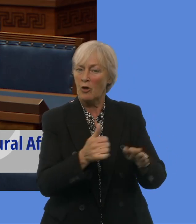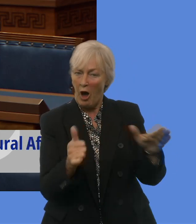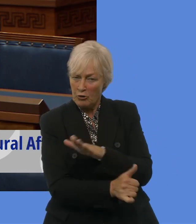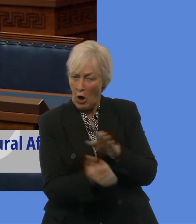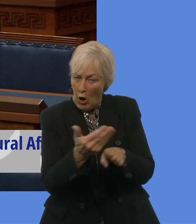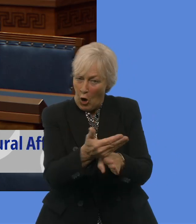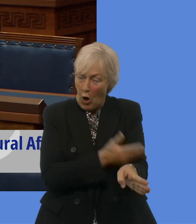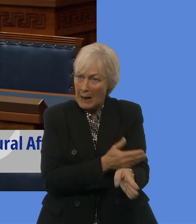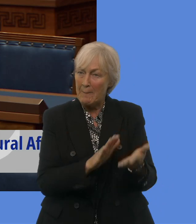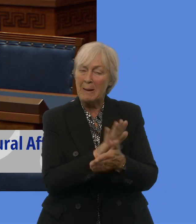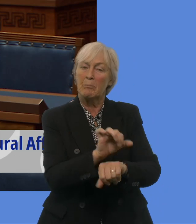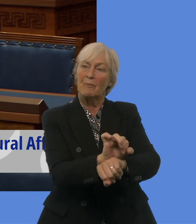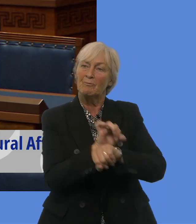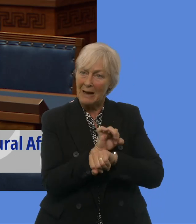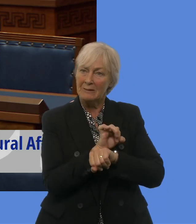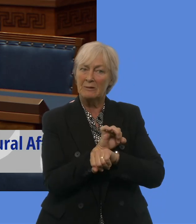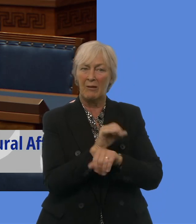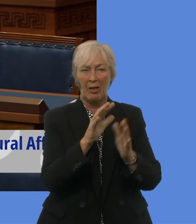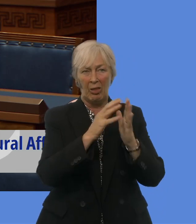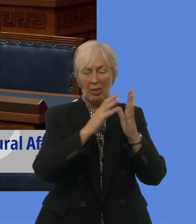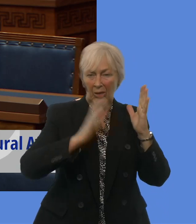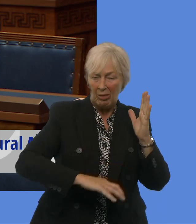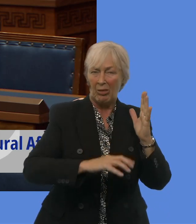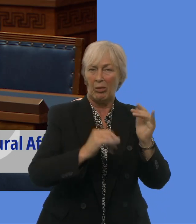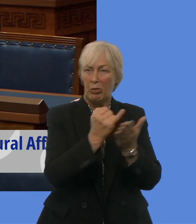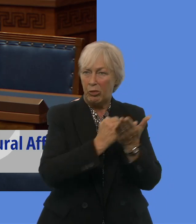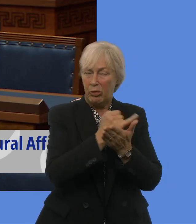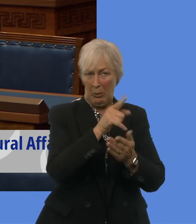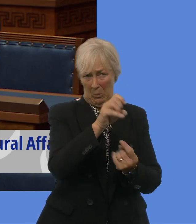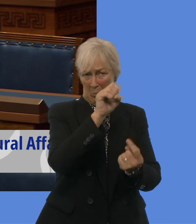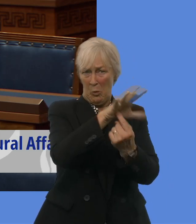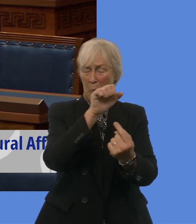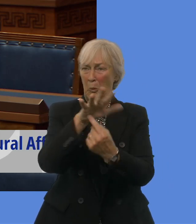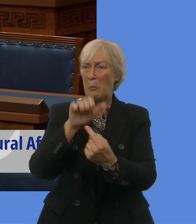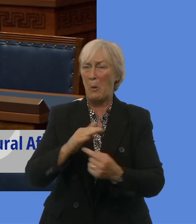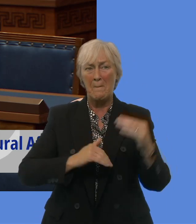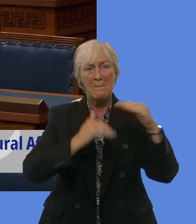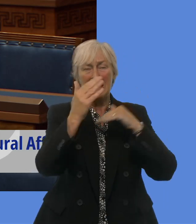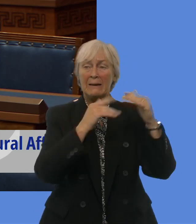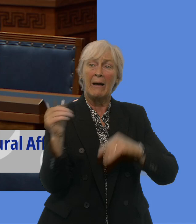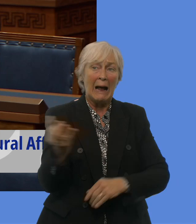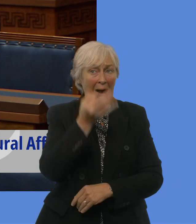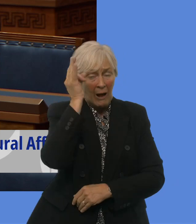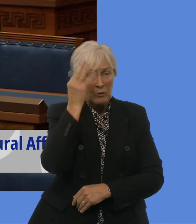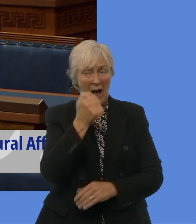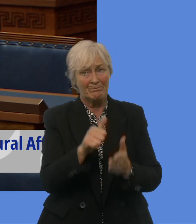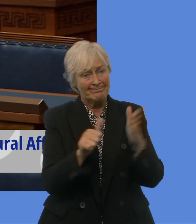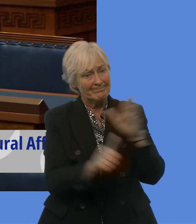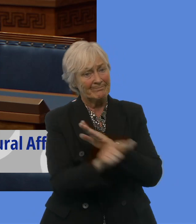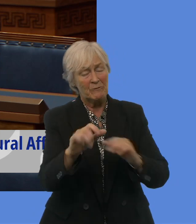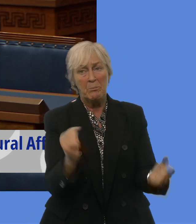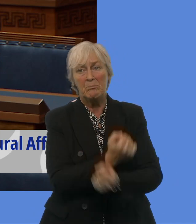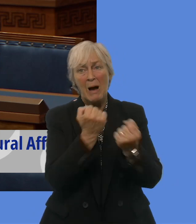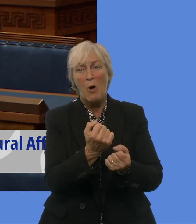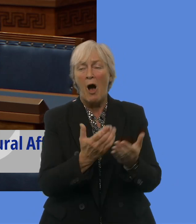stage, thereby preventing avoidable decay in these important buildings. I would add that councils currently have powers under Section 161 of